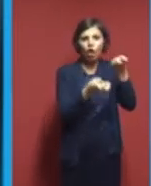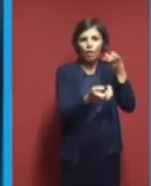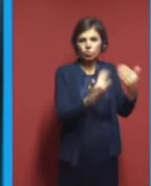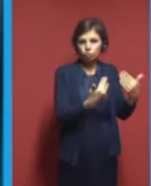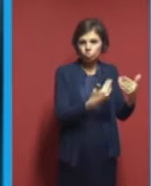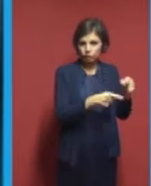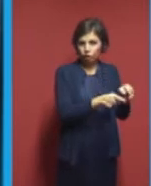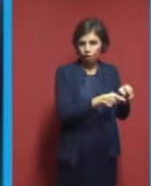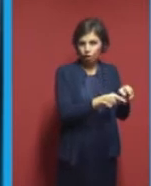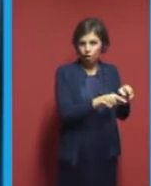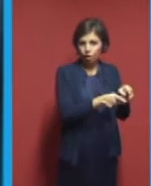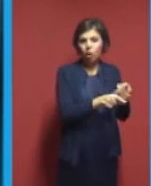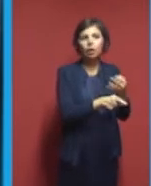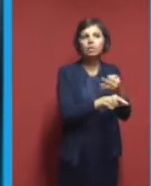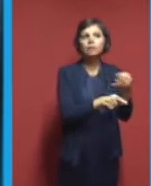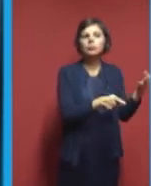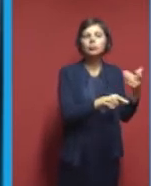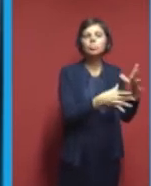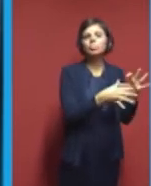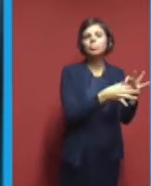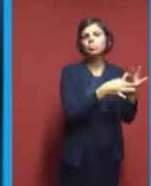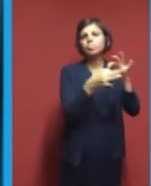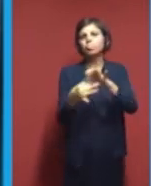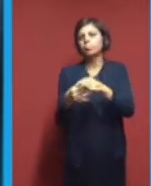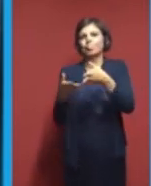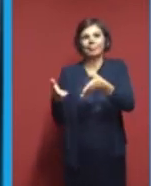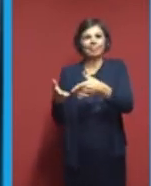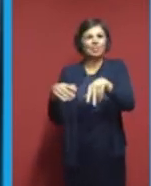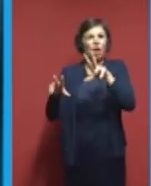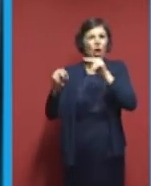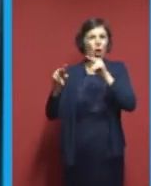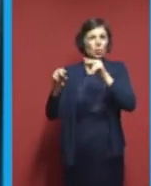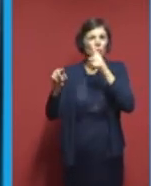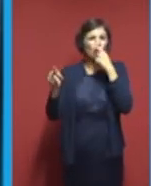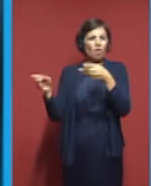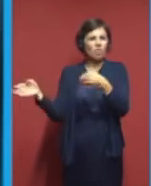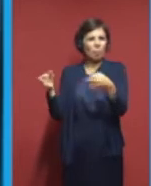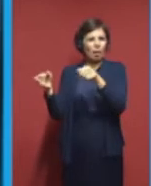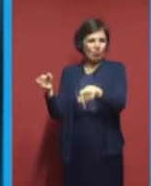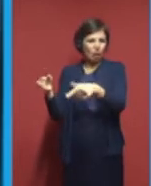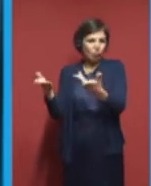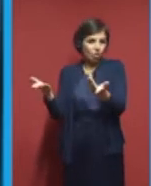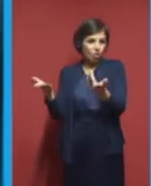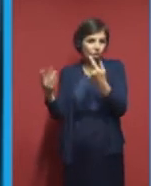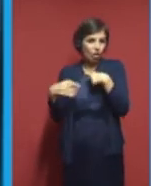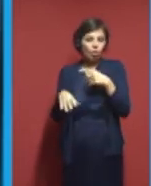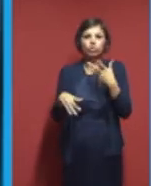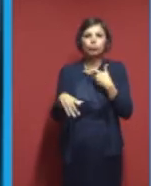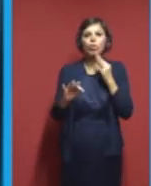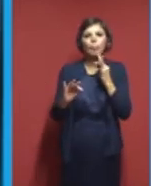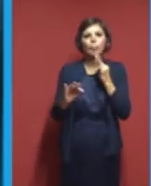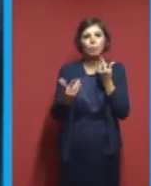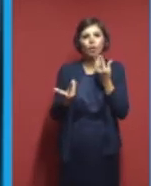makers. We are entering a new era, an era of engineered tissues, and the era is told by Nina Maria